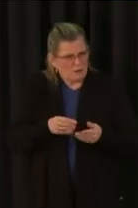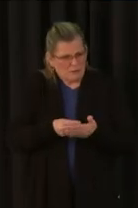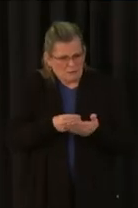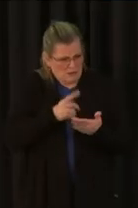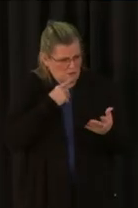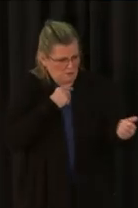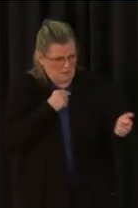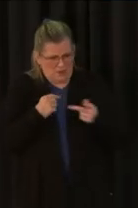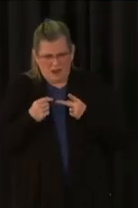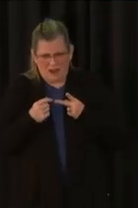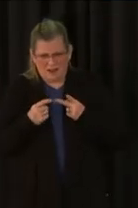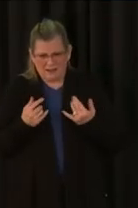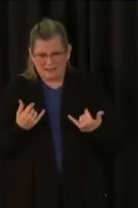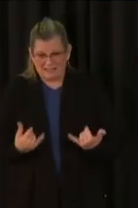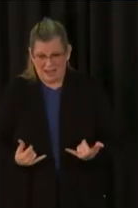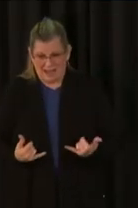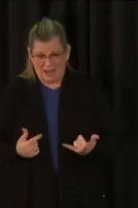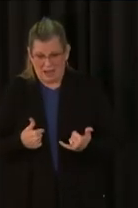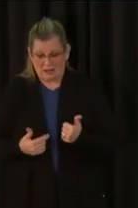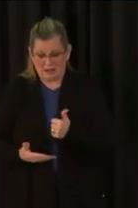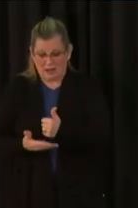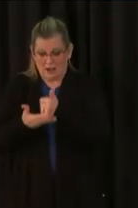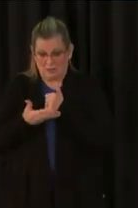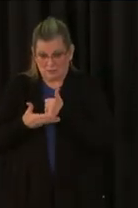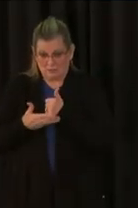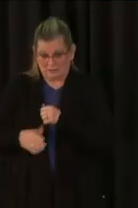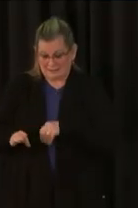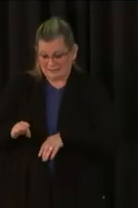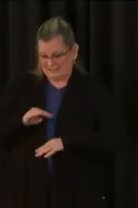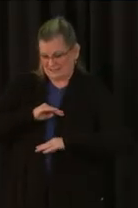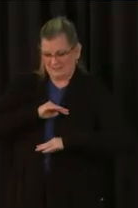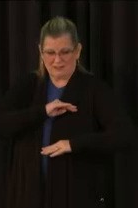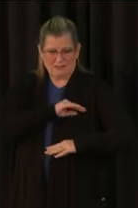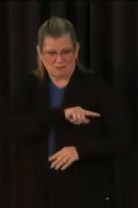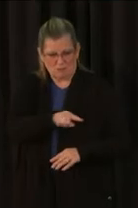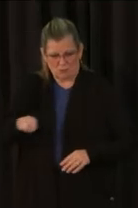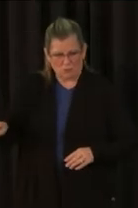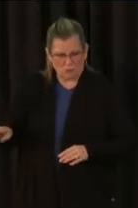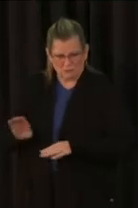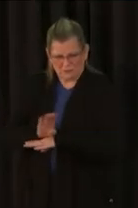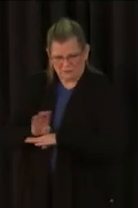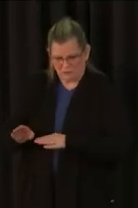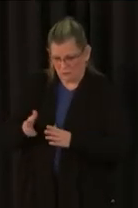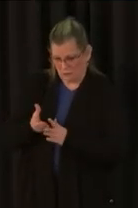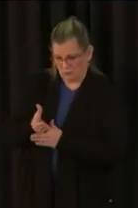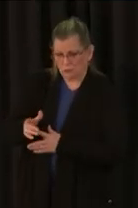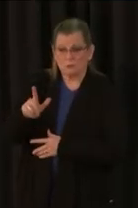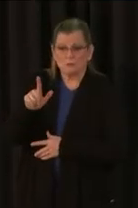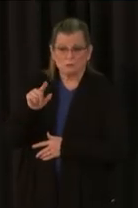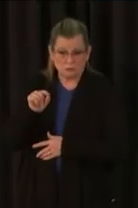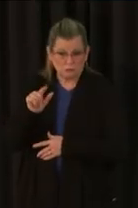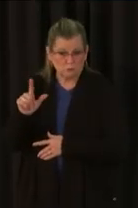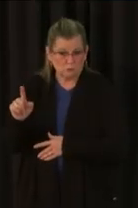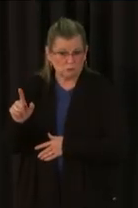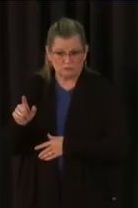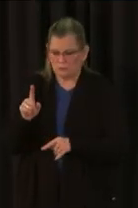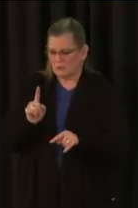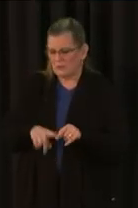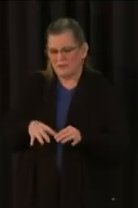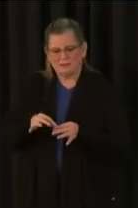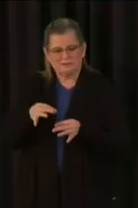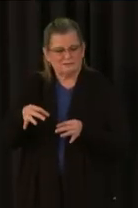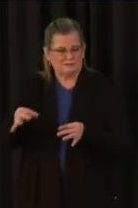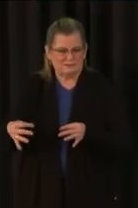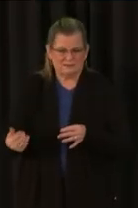our businesses through 2021, all of 2021, thinking that really there'll be very little. However, we